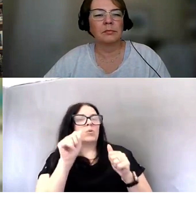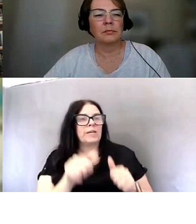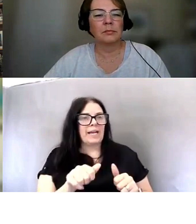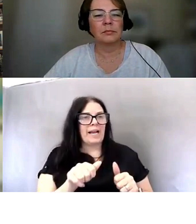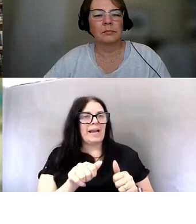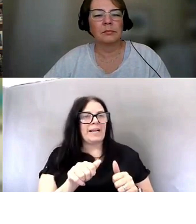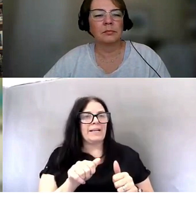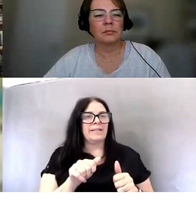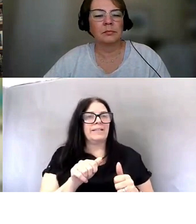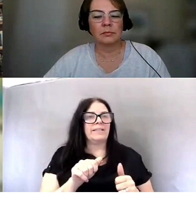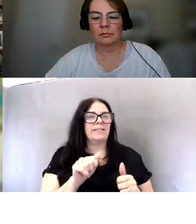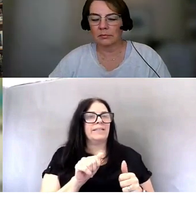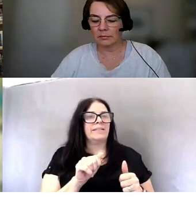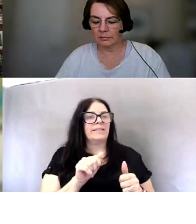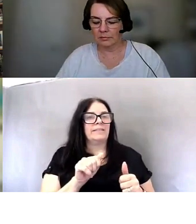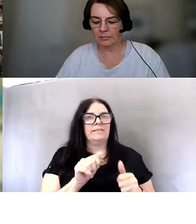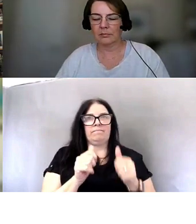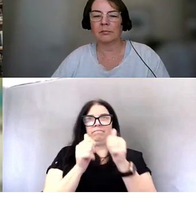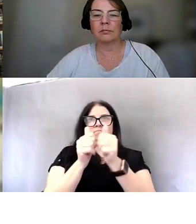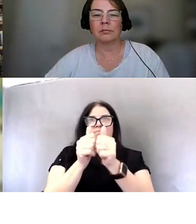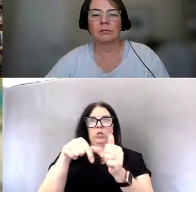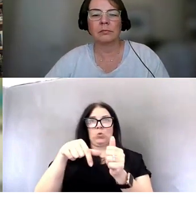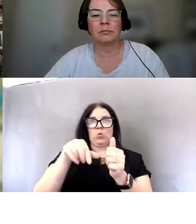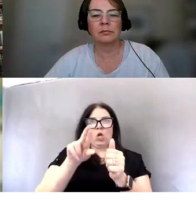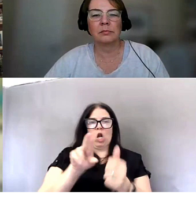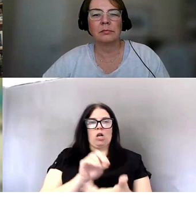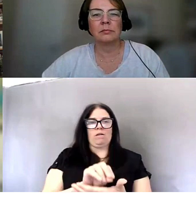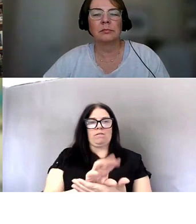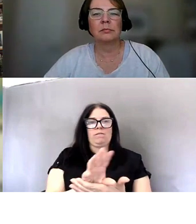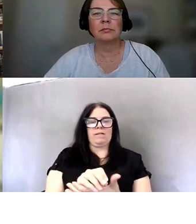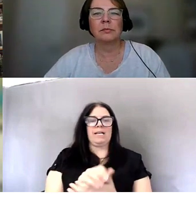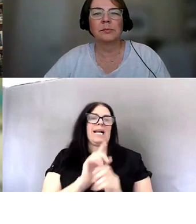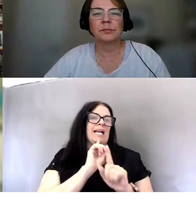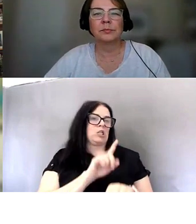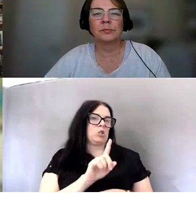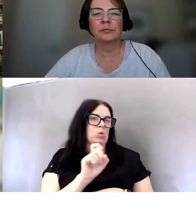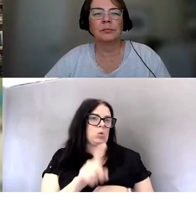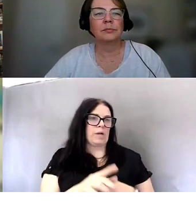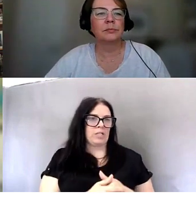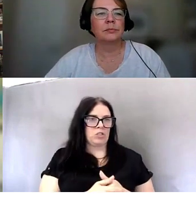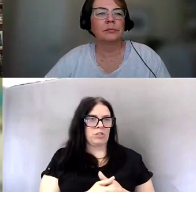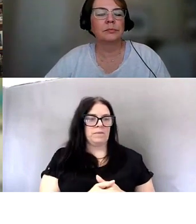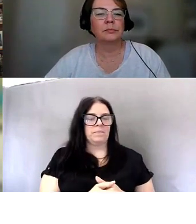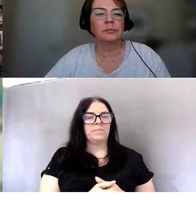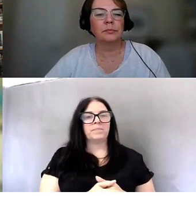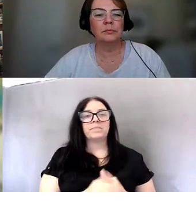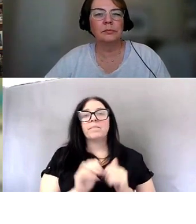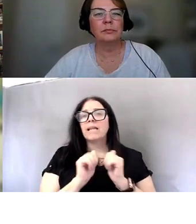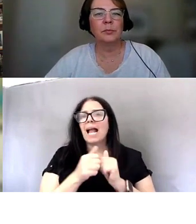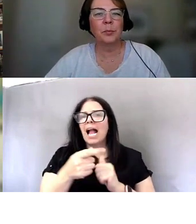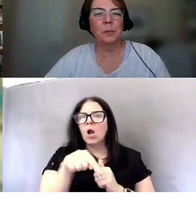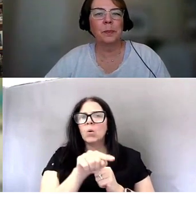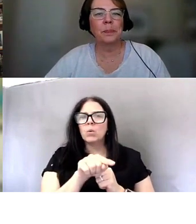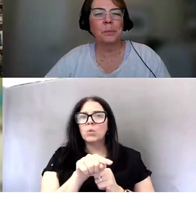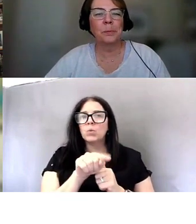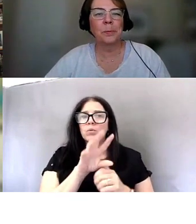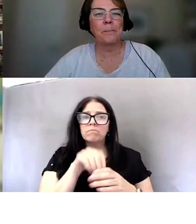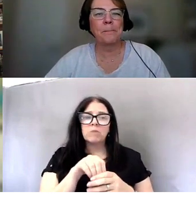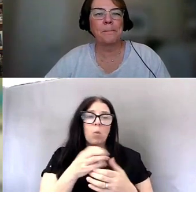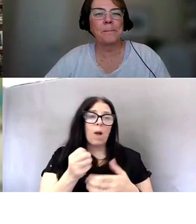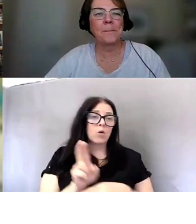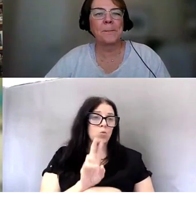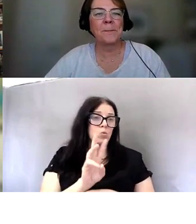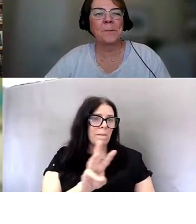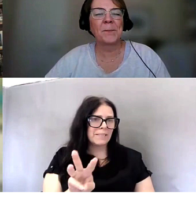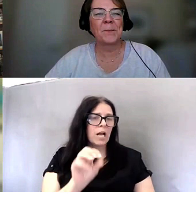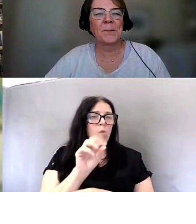slide a QR code on the screen to participate and answer the questions. The way you participate is totally up to you. We just want to